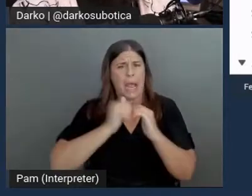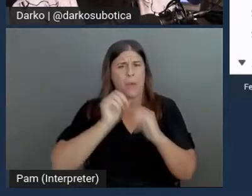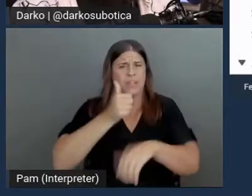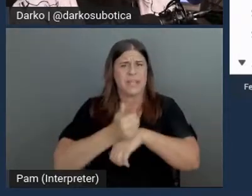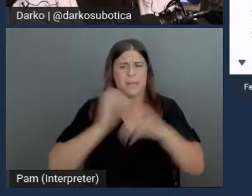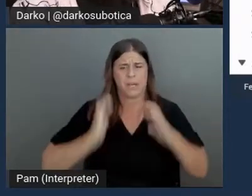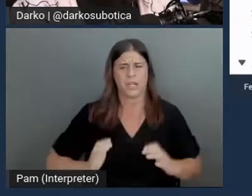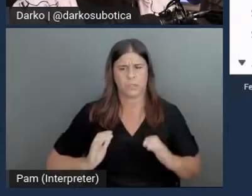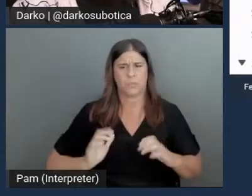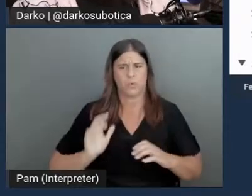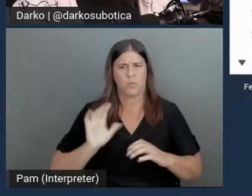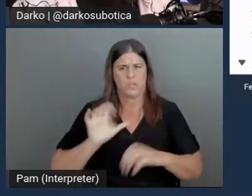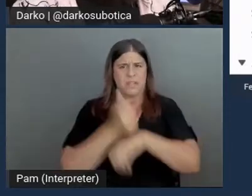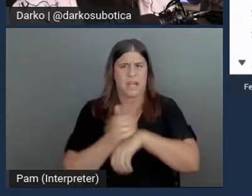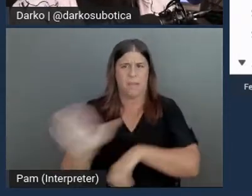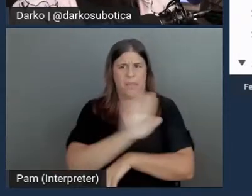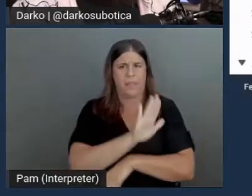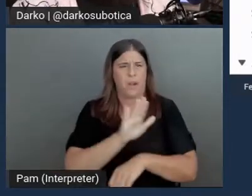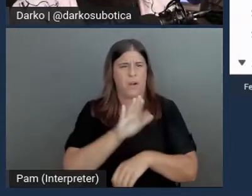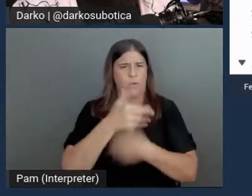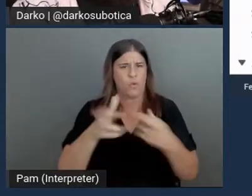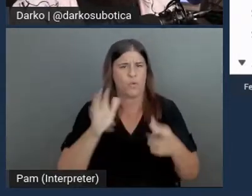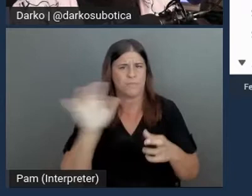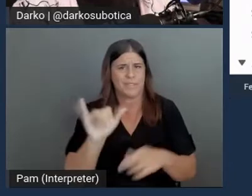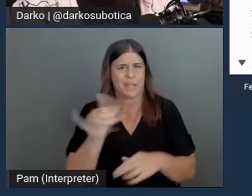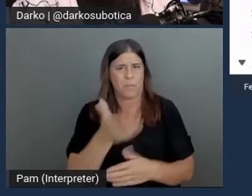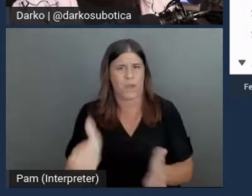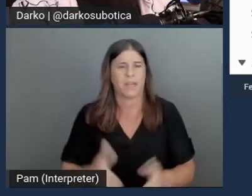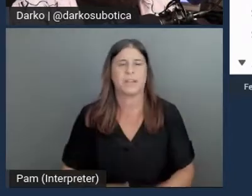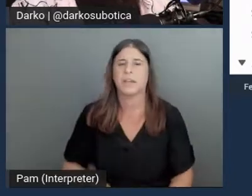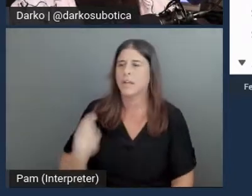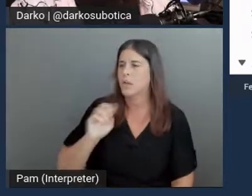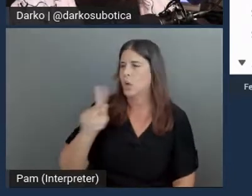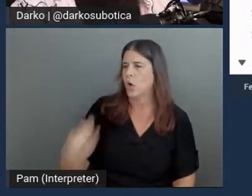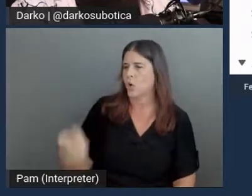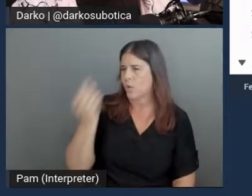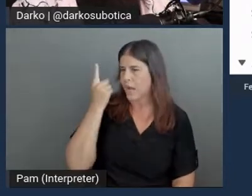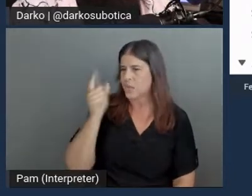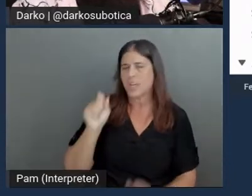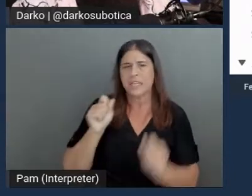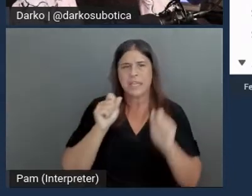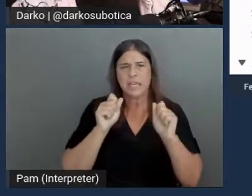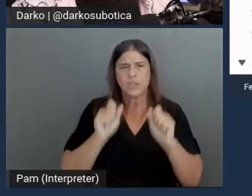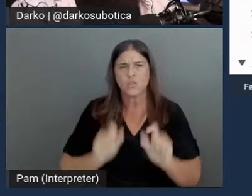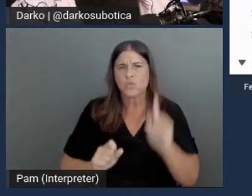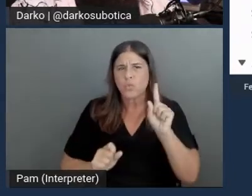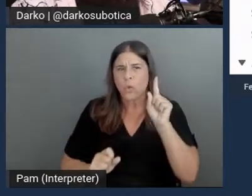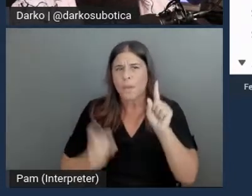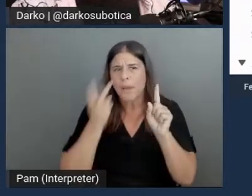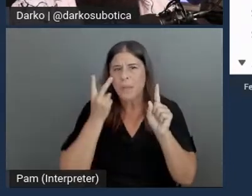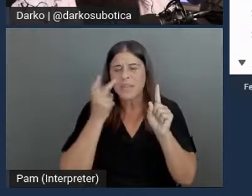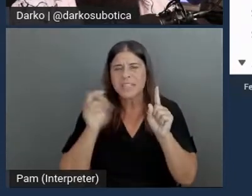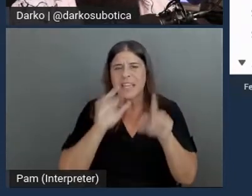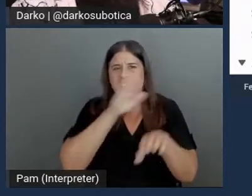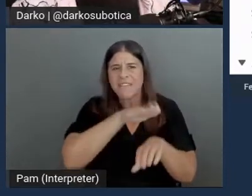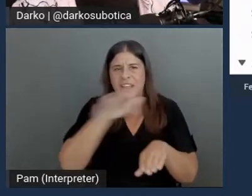actually use pretty much immediately. Gotcha. And can you scroll up a bit? I really want to see if the layout of the sorry. Okay, it's not the